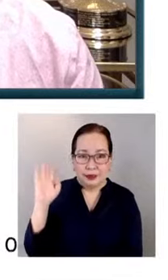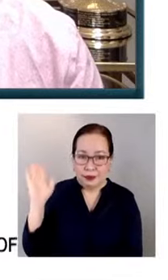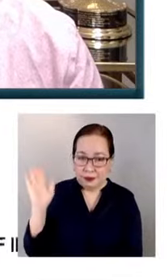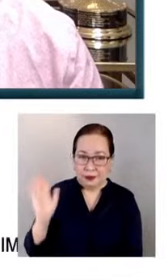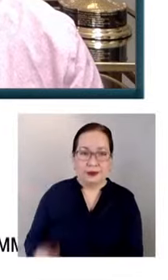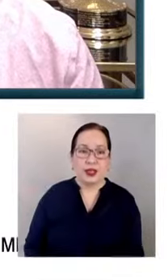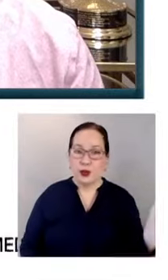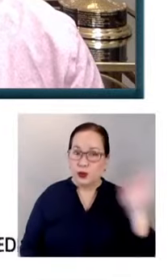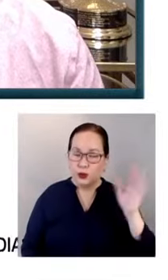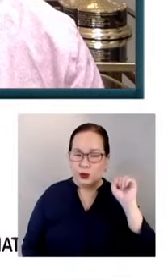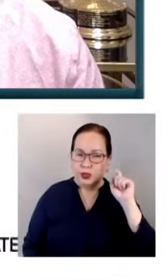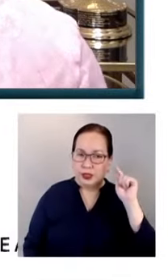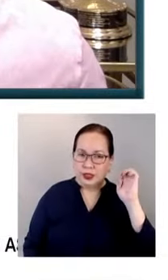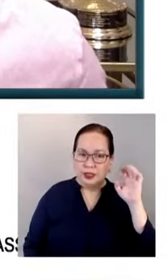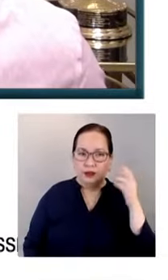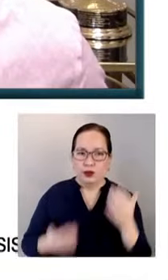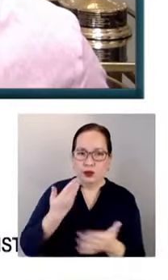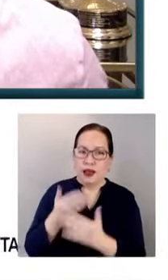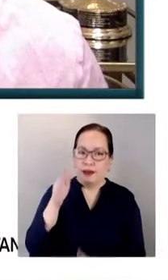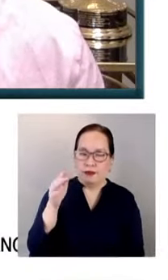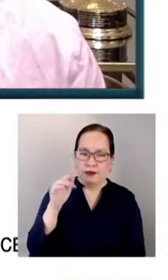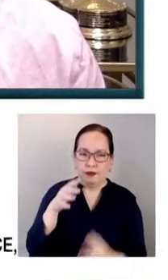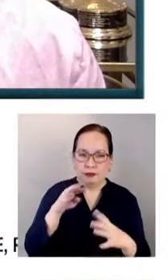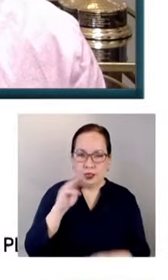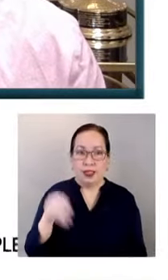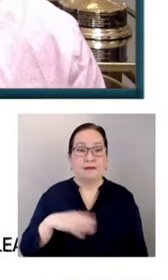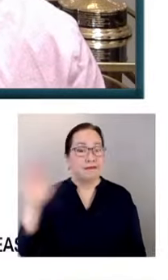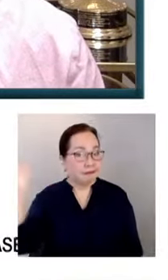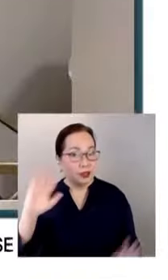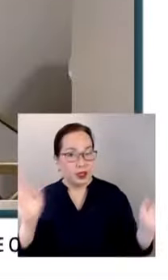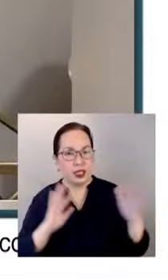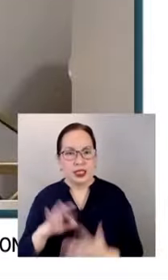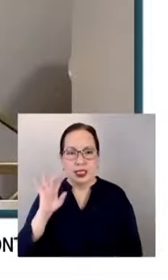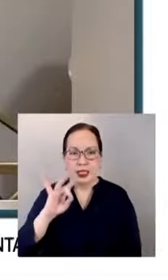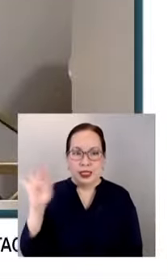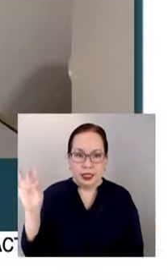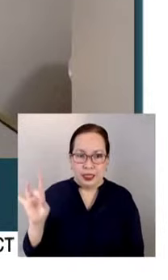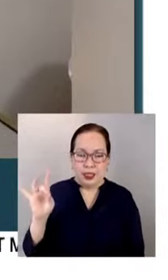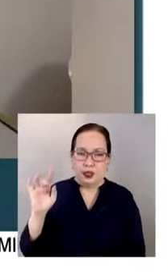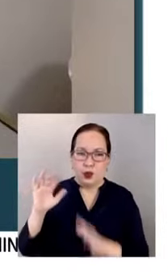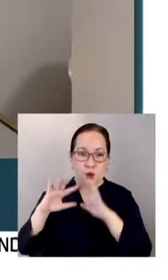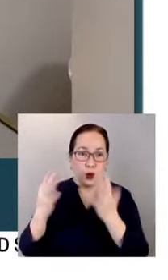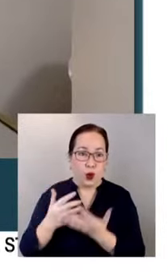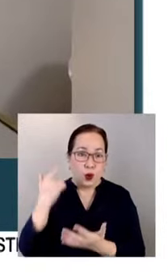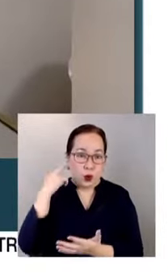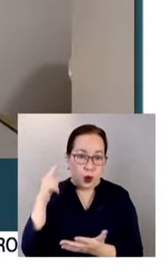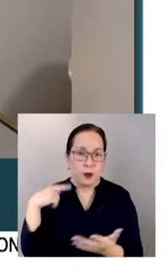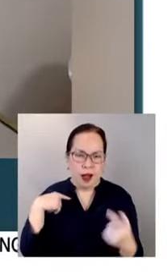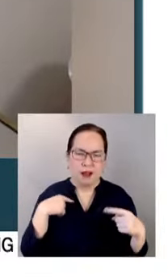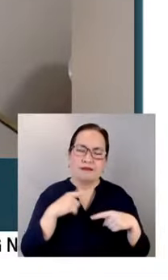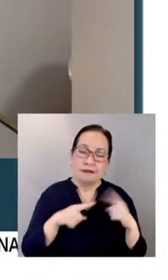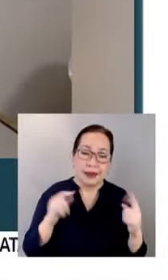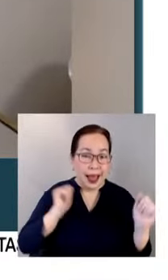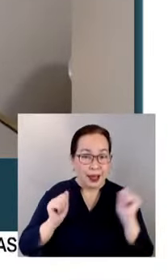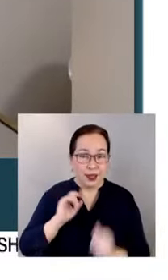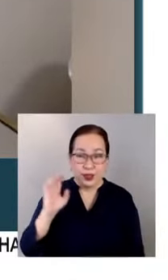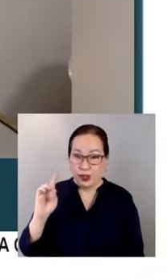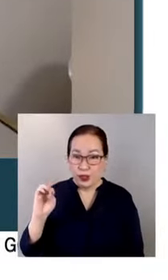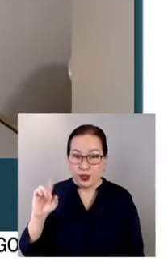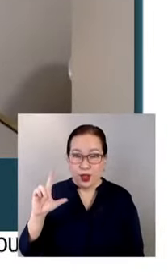Manila. Good evening, Carmina. The 80th Golden Globes are in the books, and Filipina actress Dolly De Leon did not bring home the Best